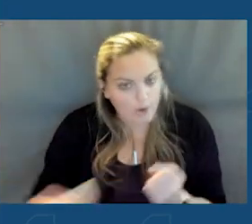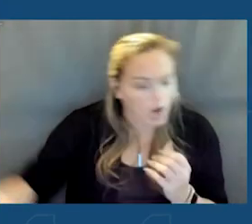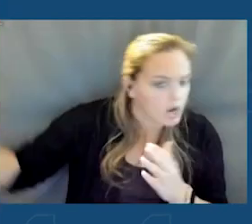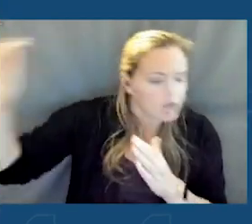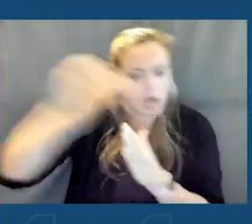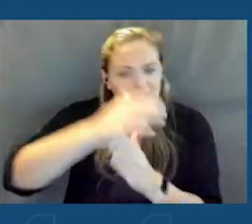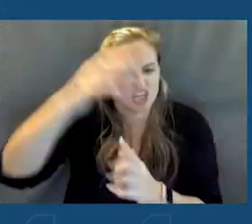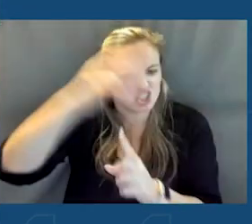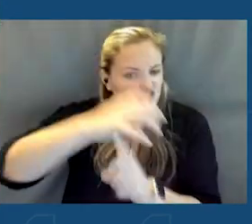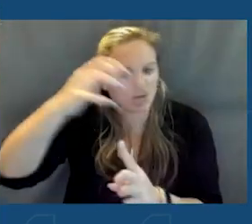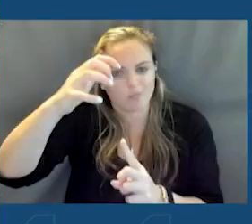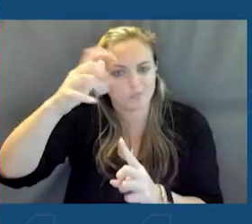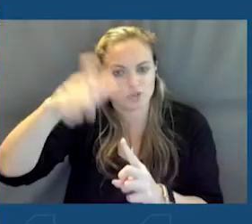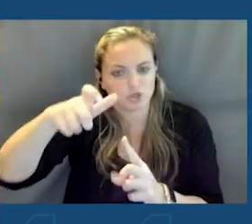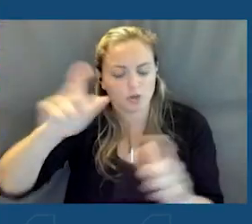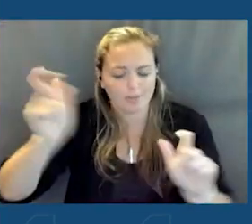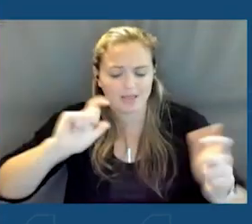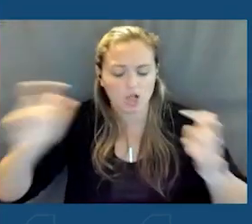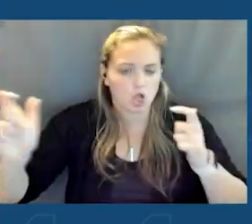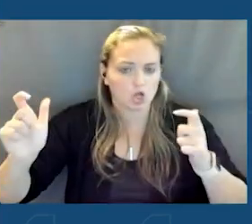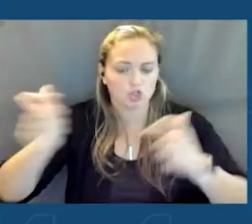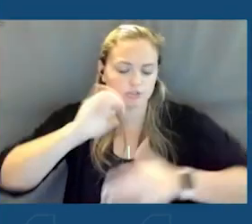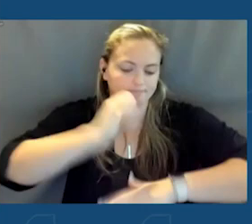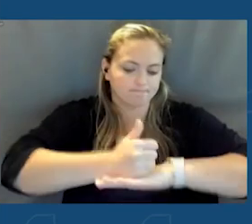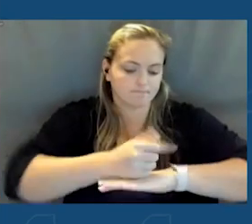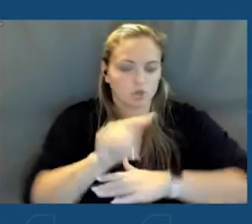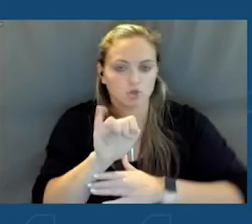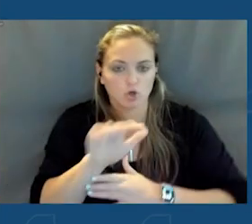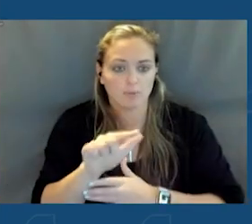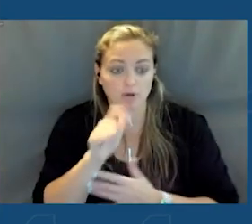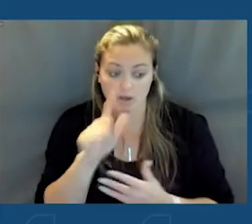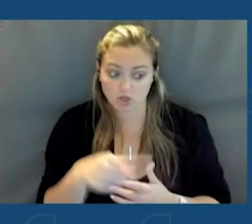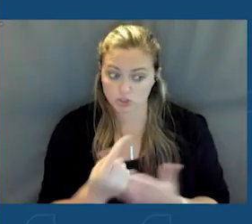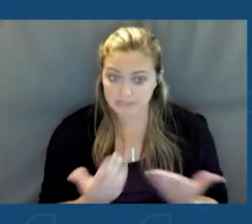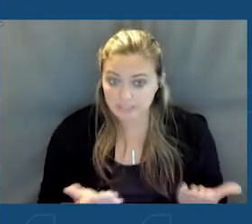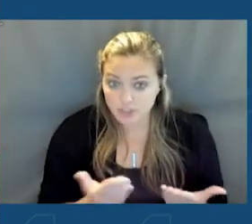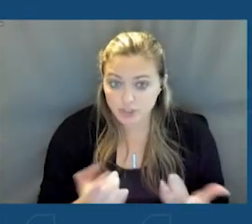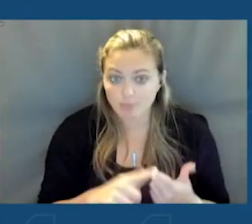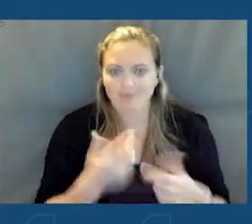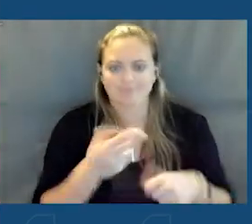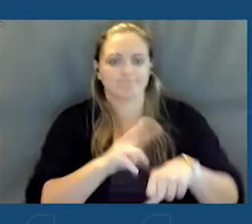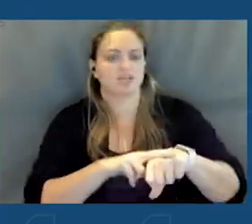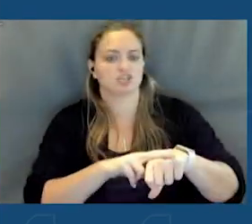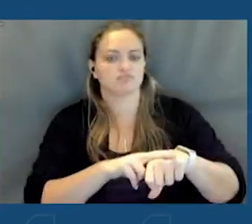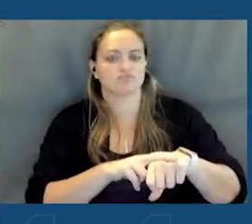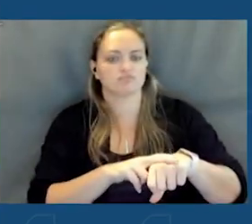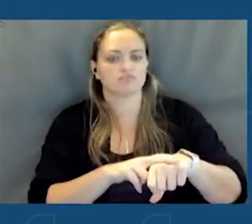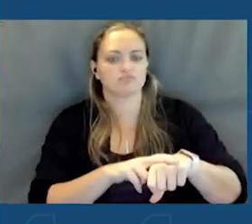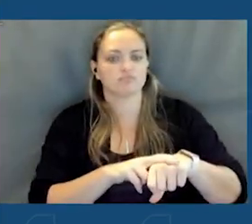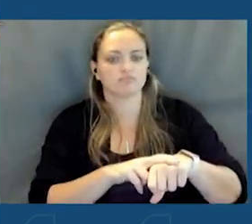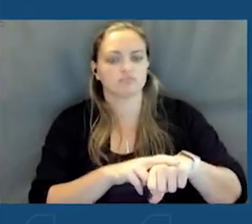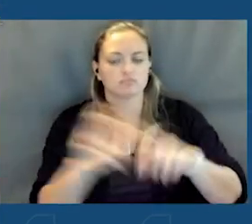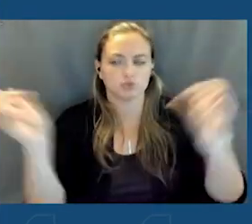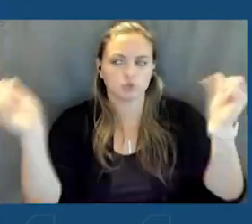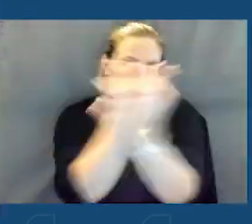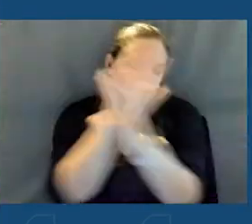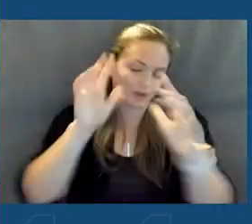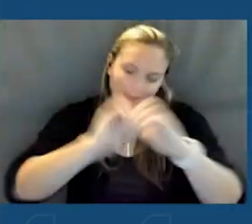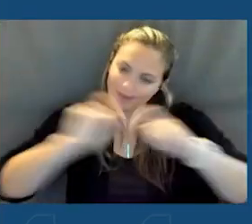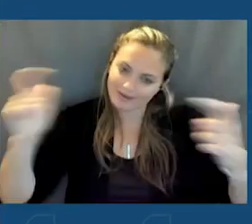this will be the largest freestanding terminal, not just here, but in the nation. You know, so we are dreaming big.